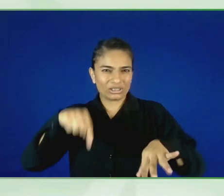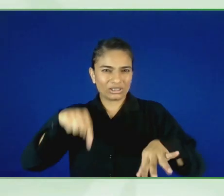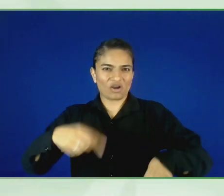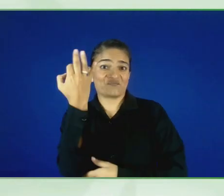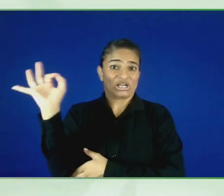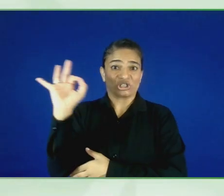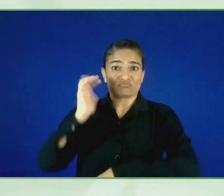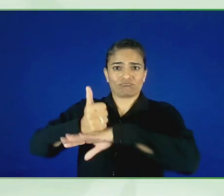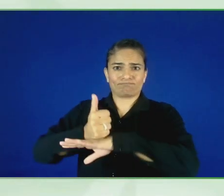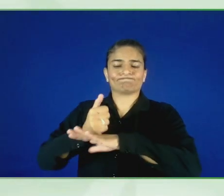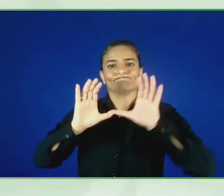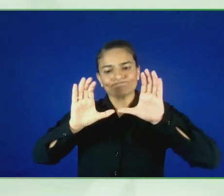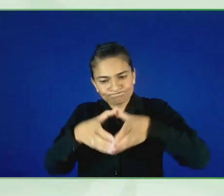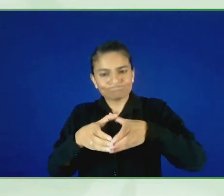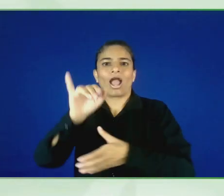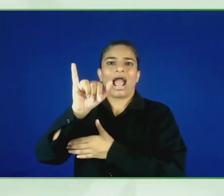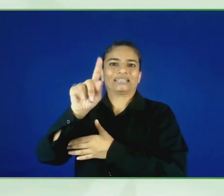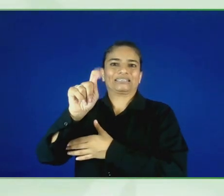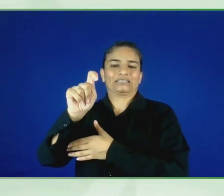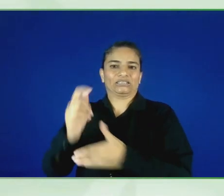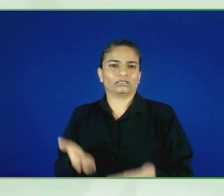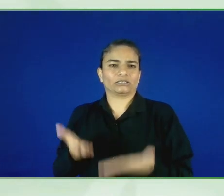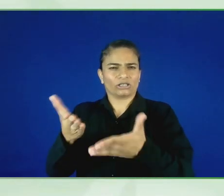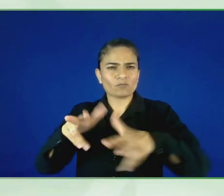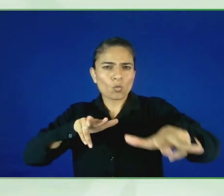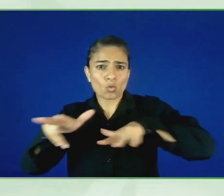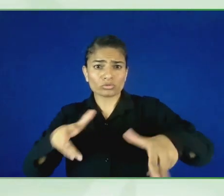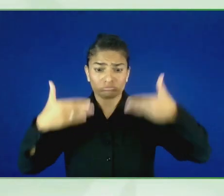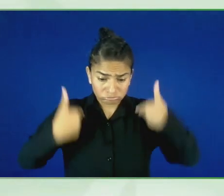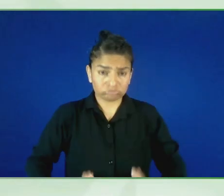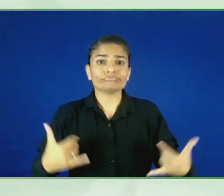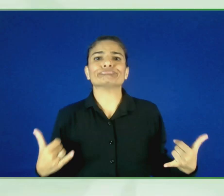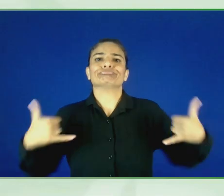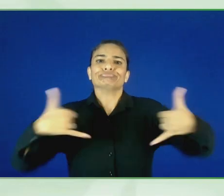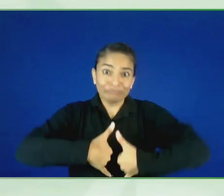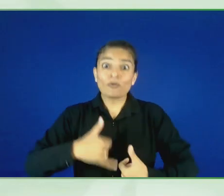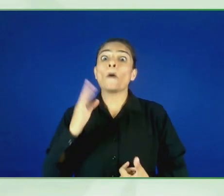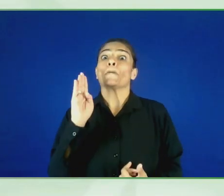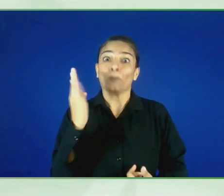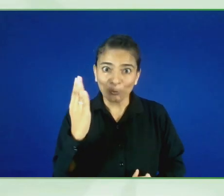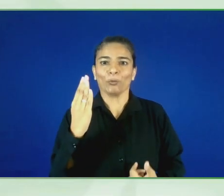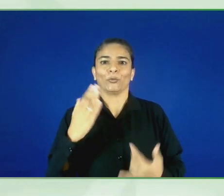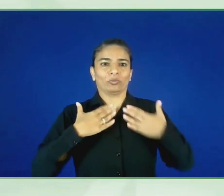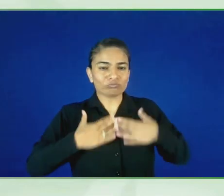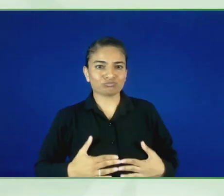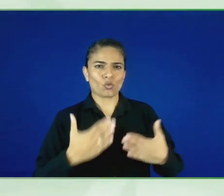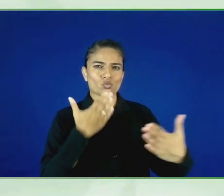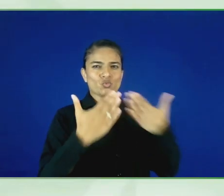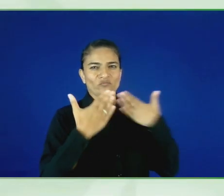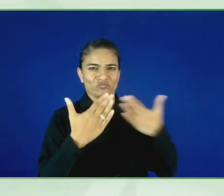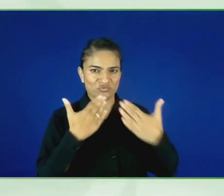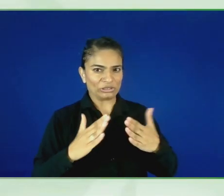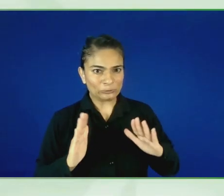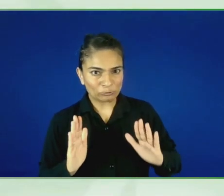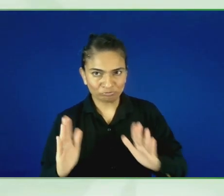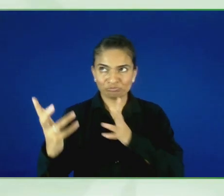of the conference, and I'm a middle-aged white guy with close-cropped hair and close-cropped beard. Thank you,